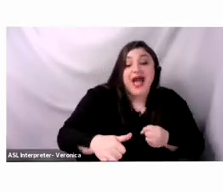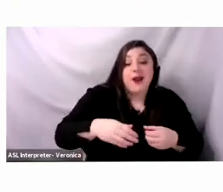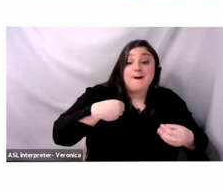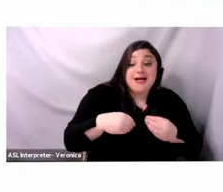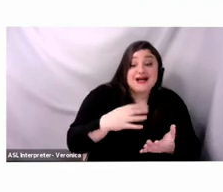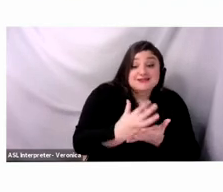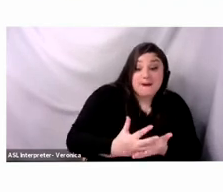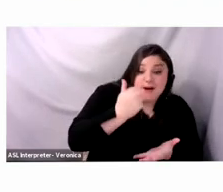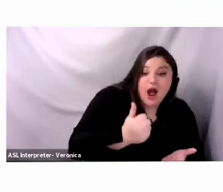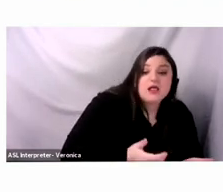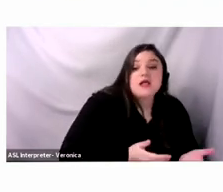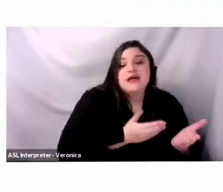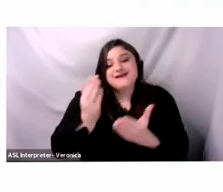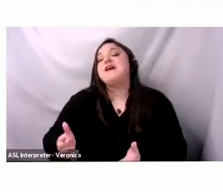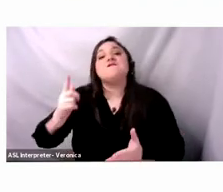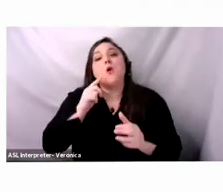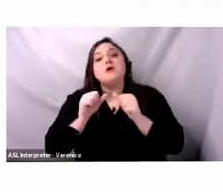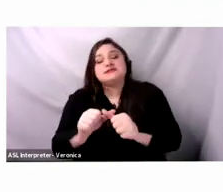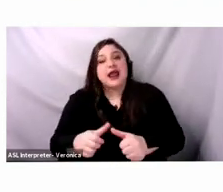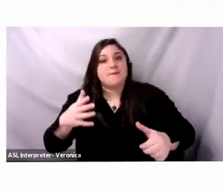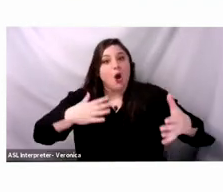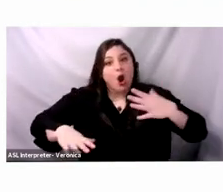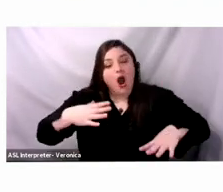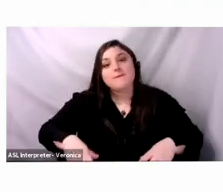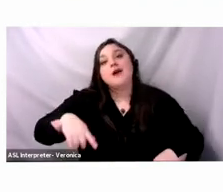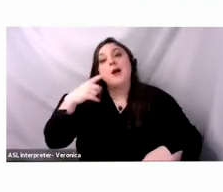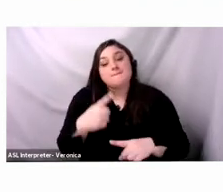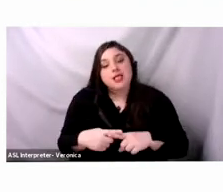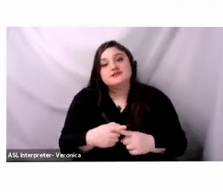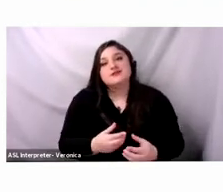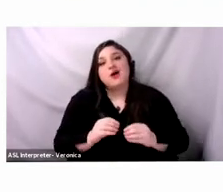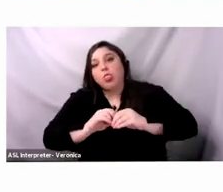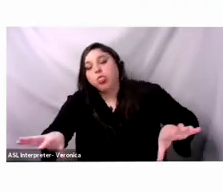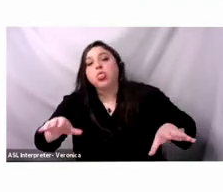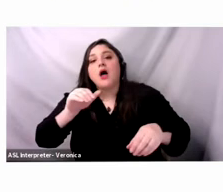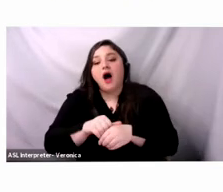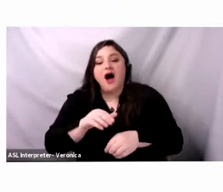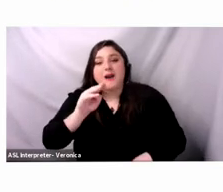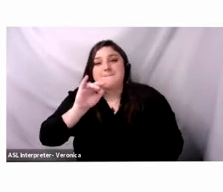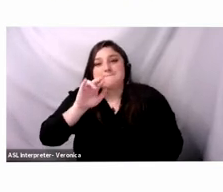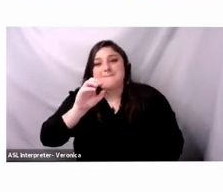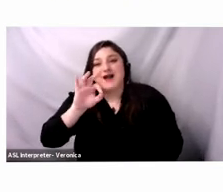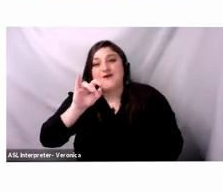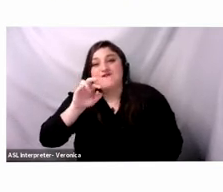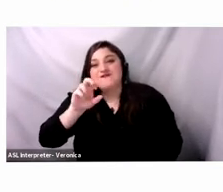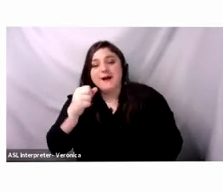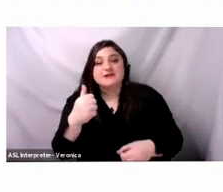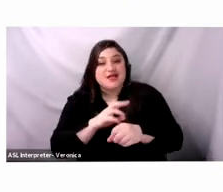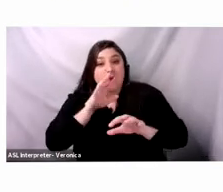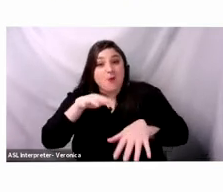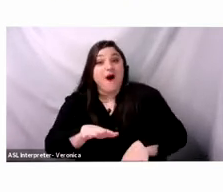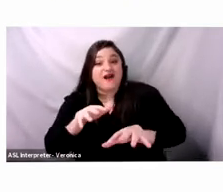unquote sustainable garments, all while releasing microfibers into our global water supply. A scenario that keeps the